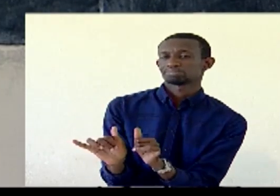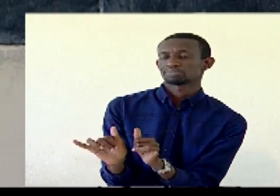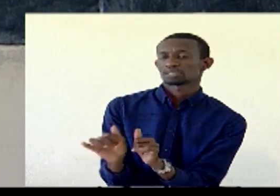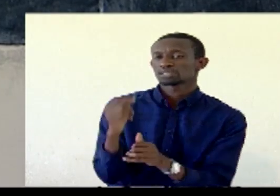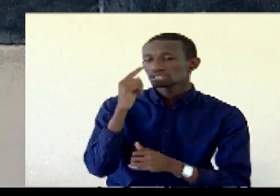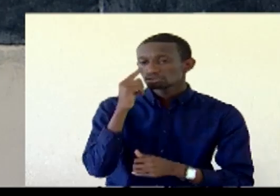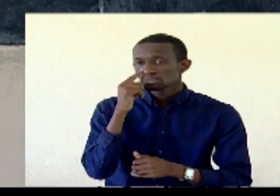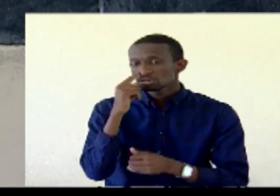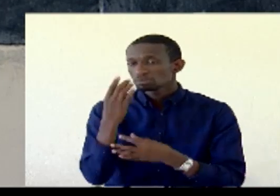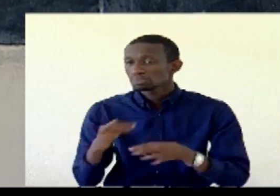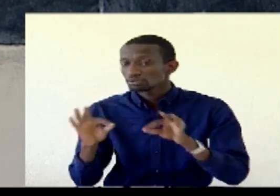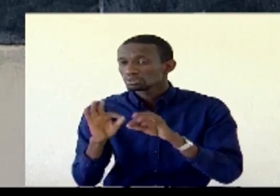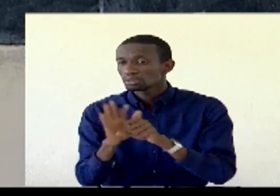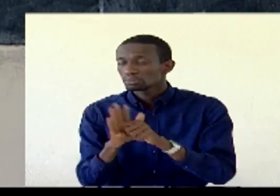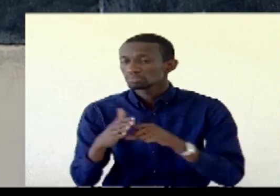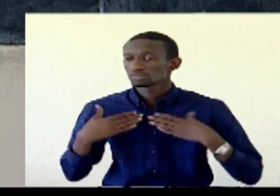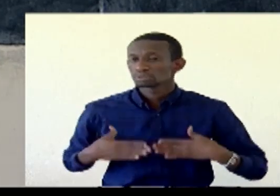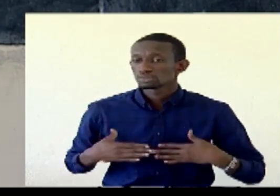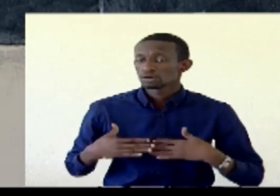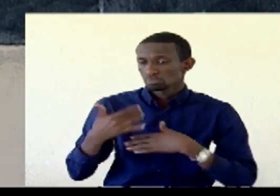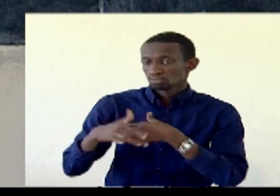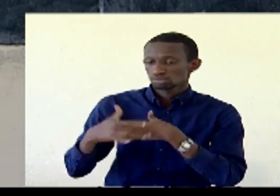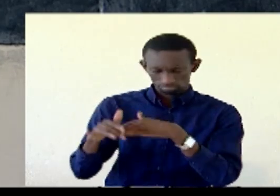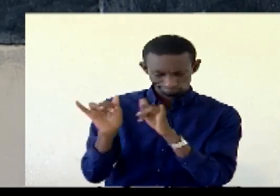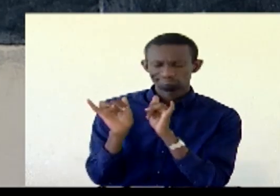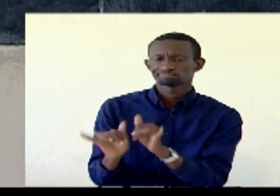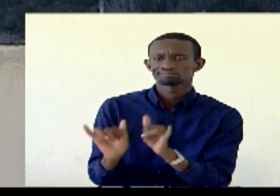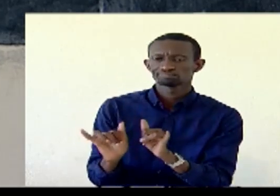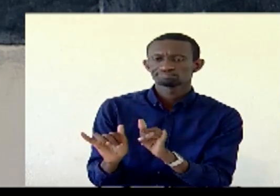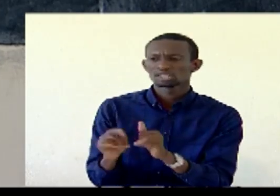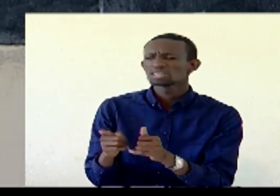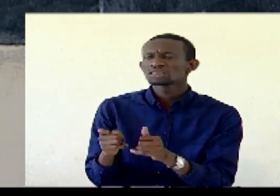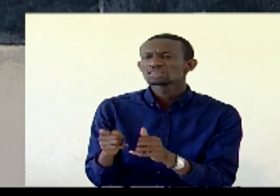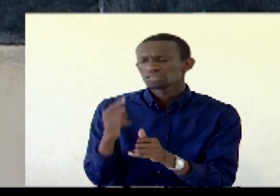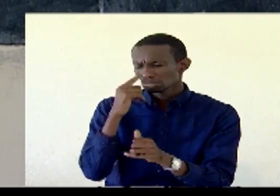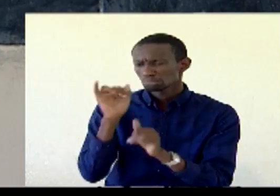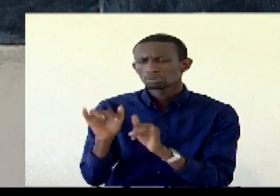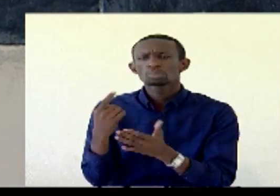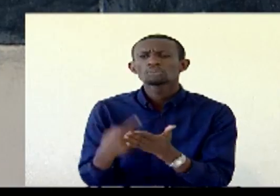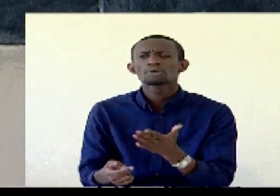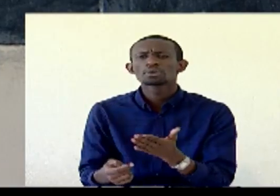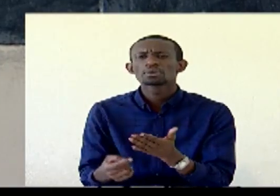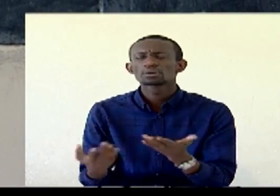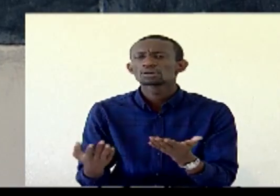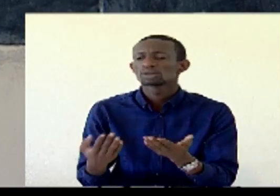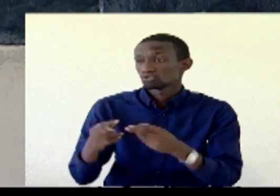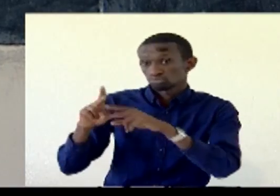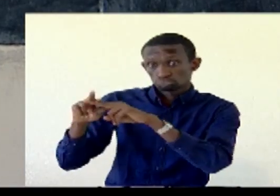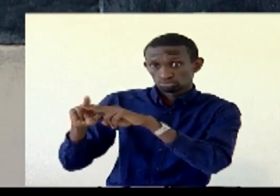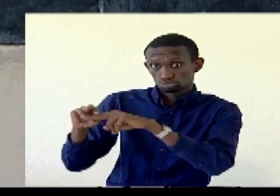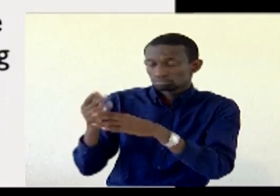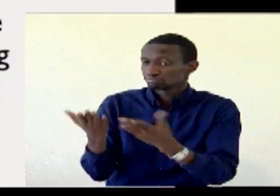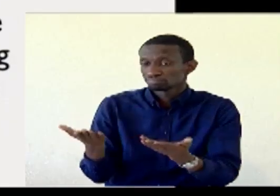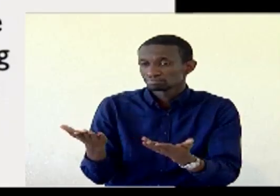Keeps substances stable in the blood. What are those substances I'm talking about? They can be salts, all